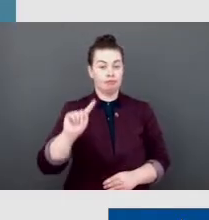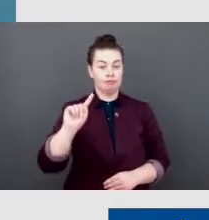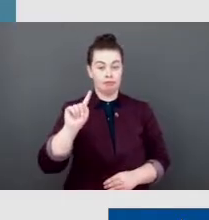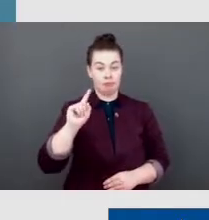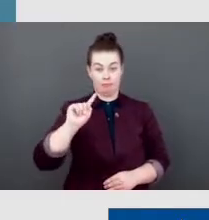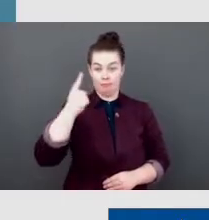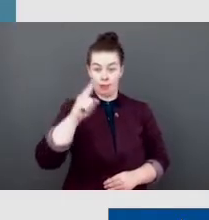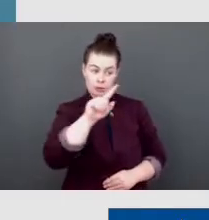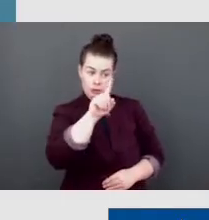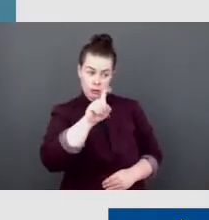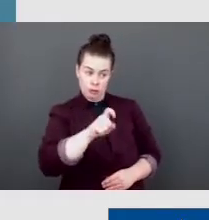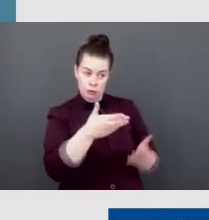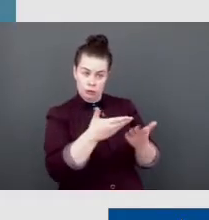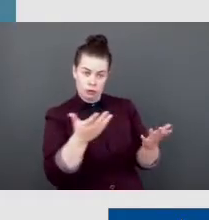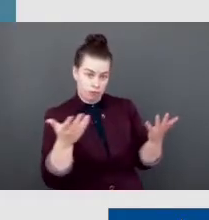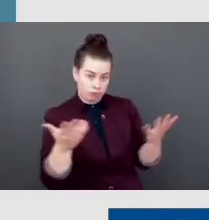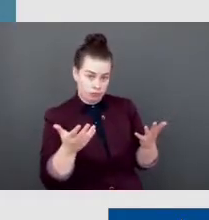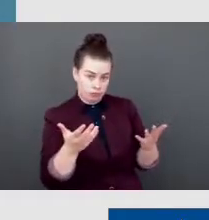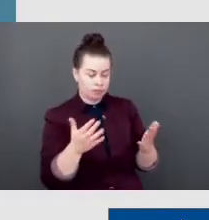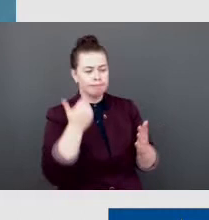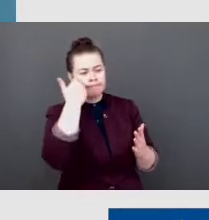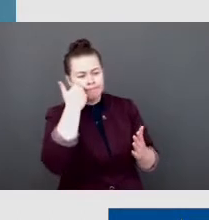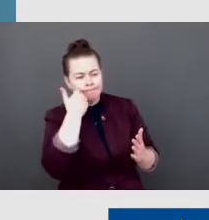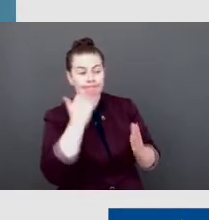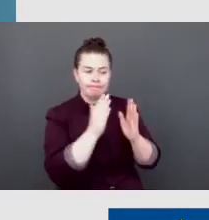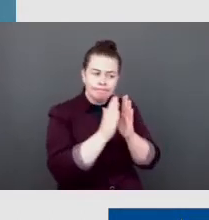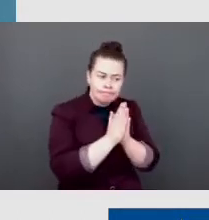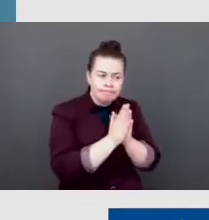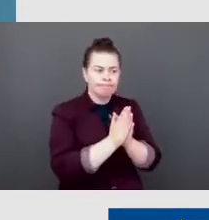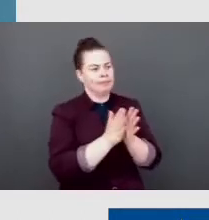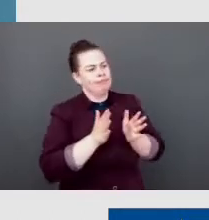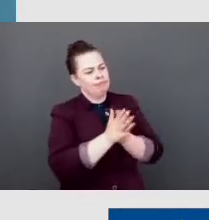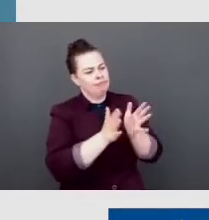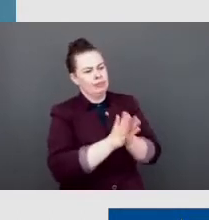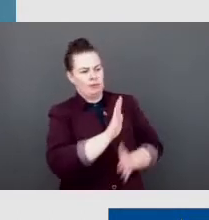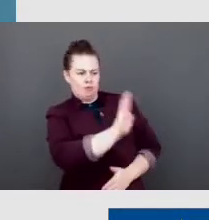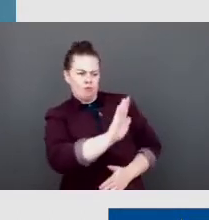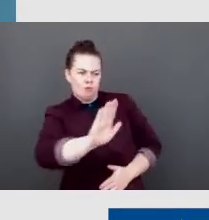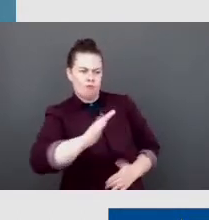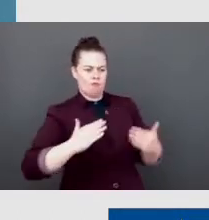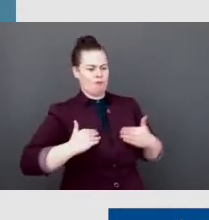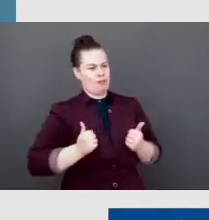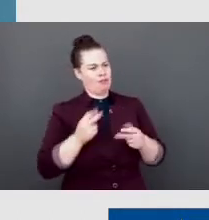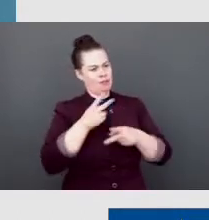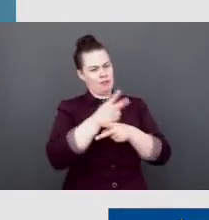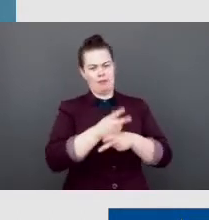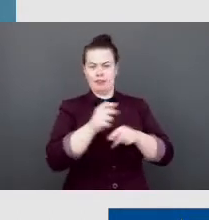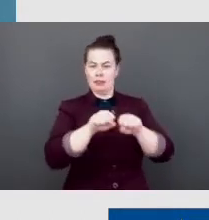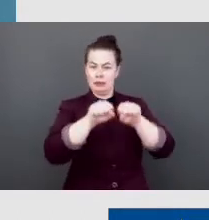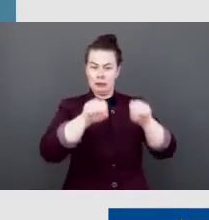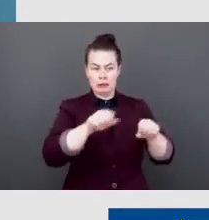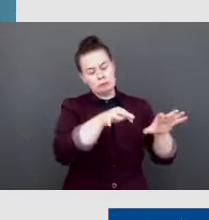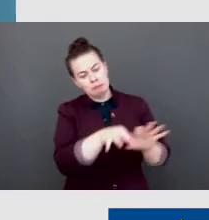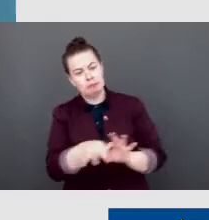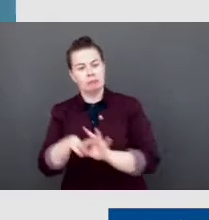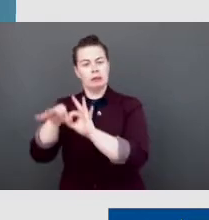The first question for our experts is, can you please classify your regional health and care systems within